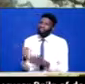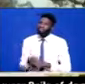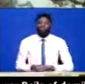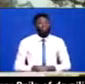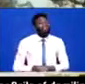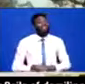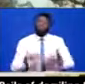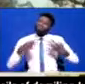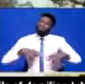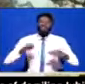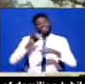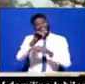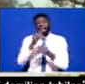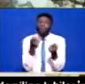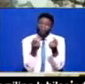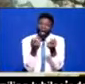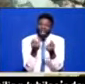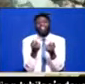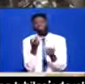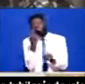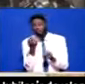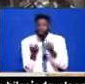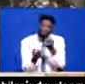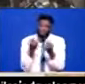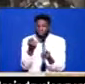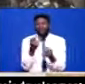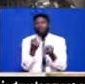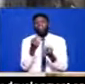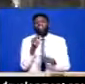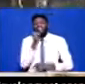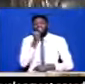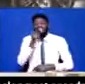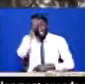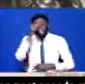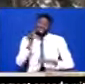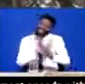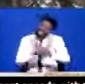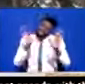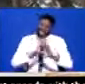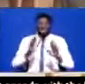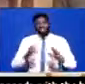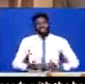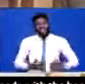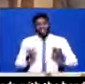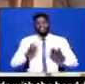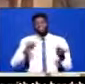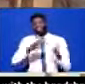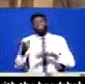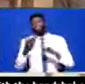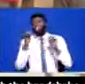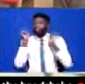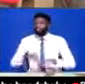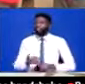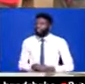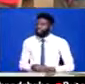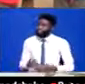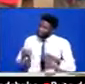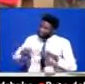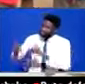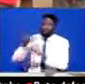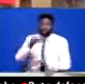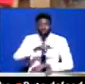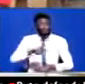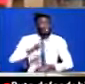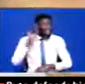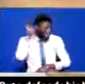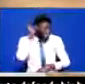ya tupesa kidogo ambayo inapotezea maisha. Locals say they heard a loud bang at around 10:30 Saturday evening and rushed to